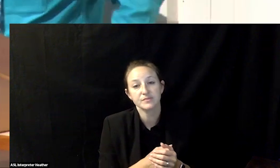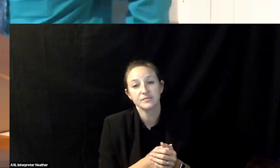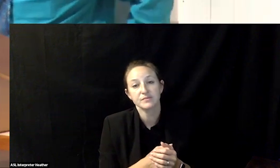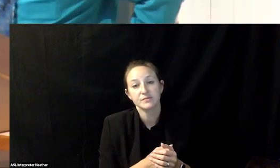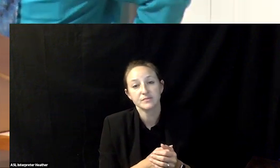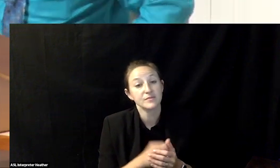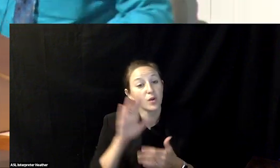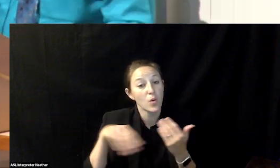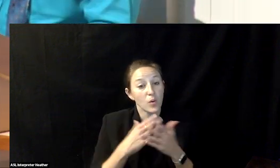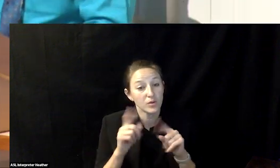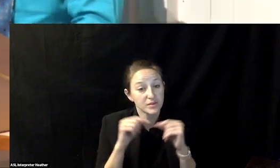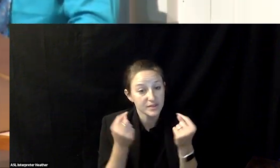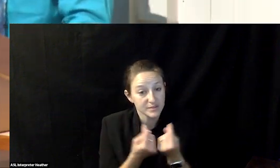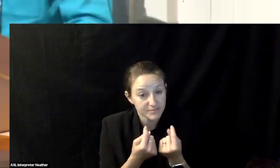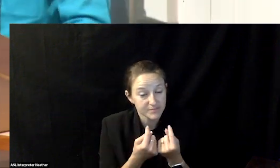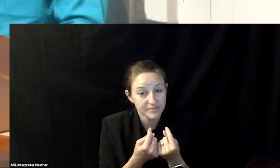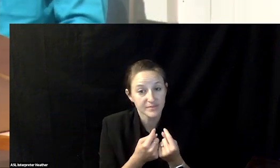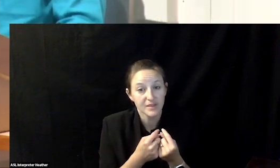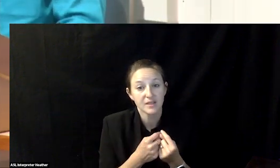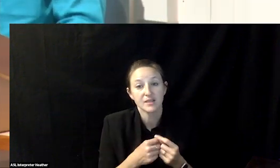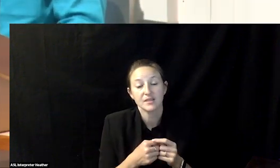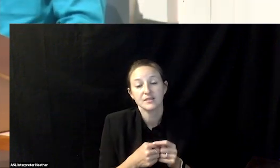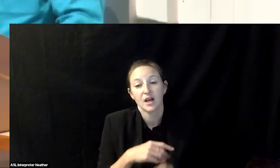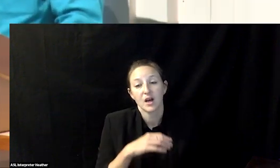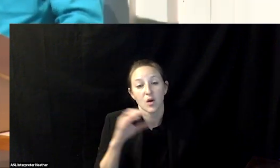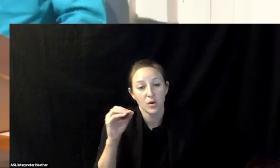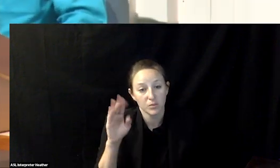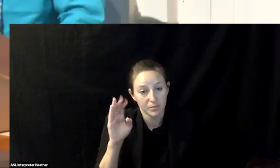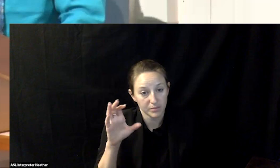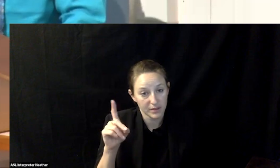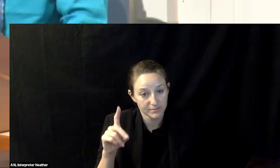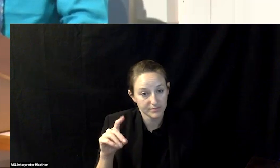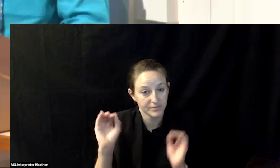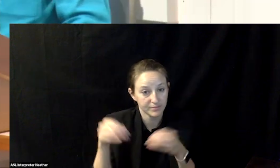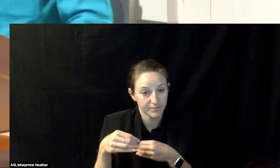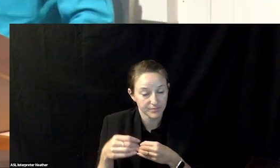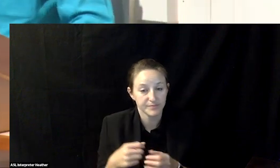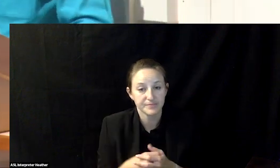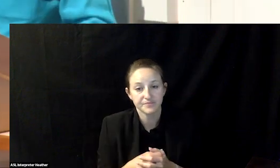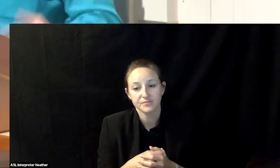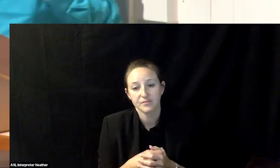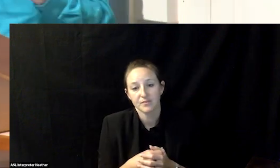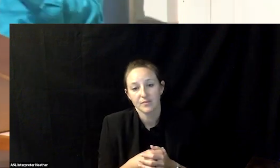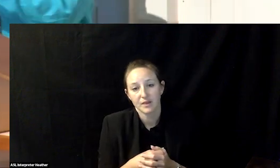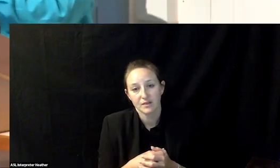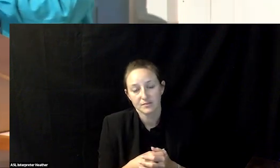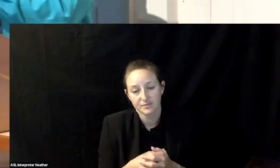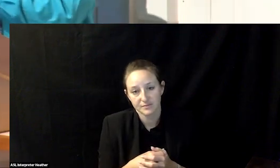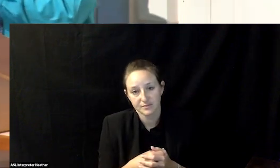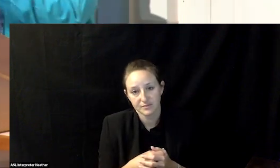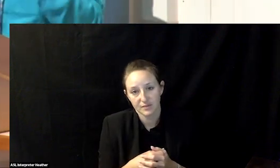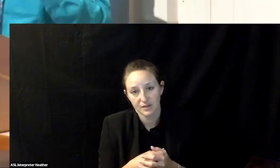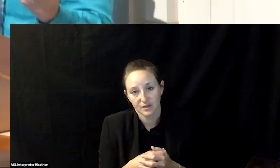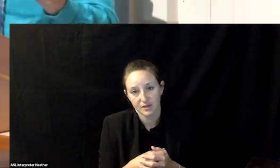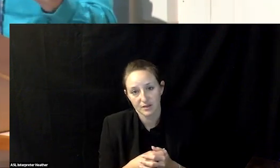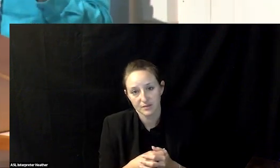team in the Office of Equity, Diversity, Inclusion, Belonging. Great efforts. One of the things that